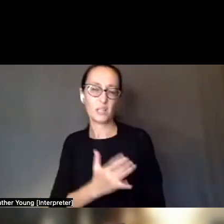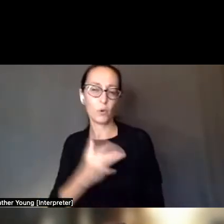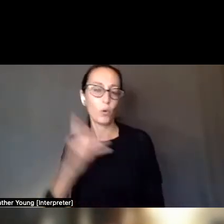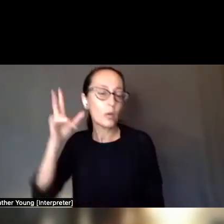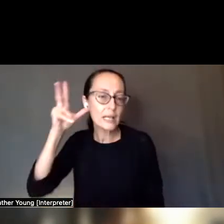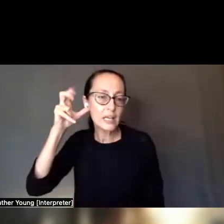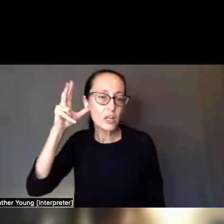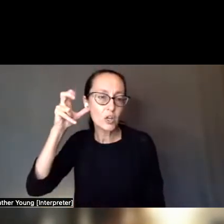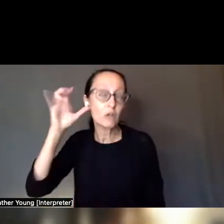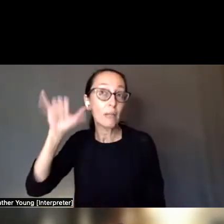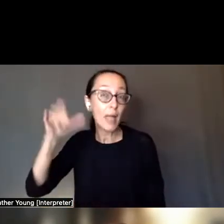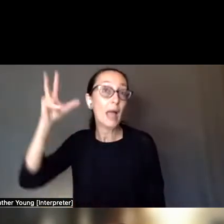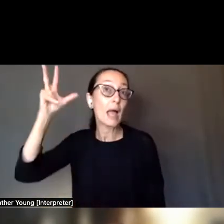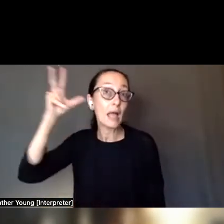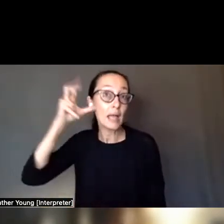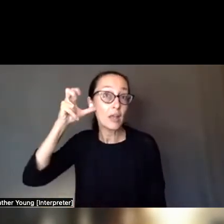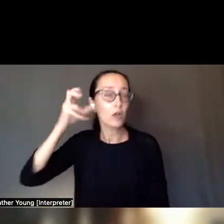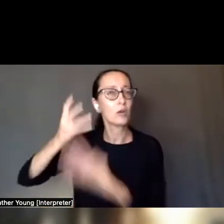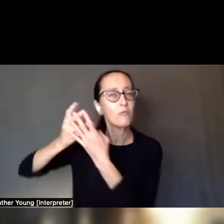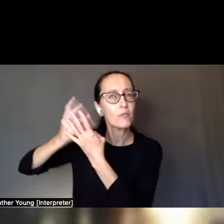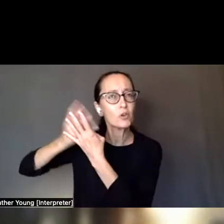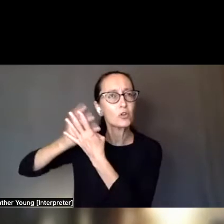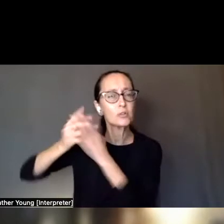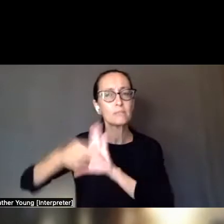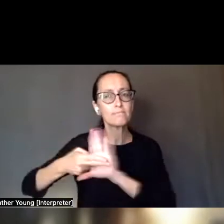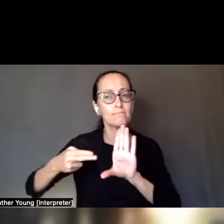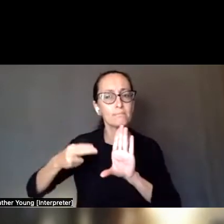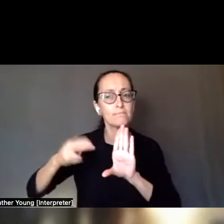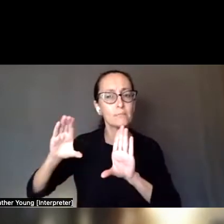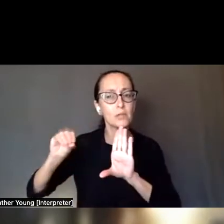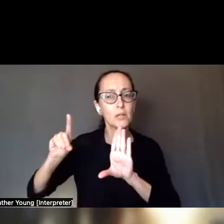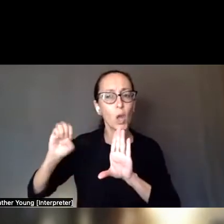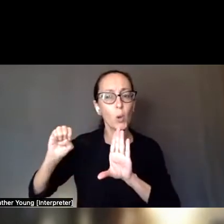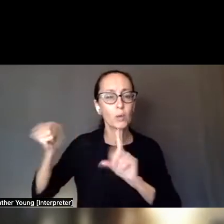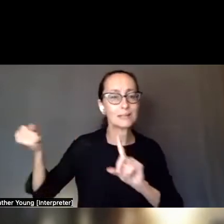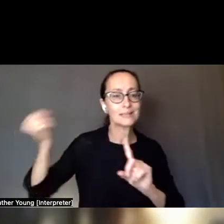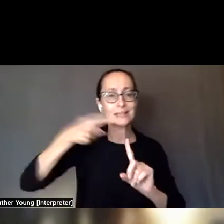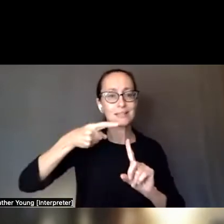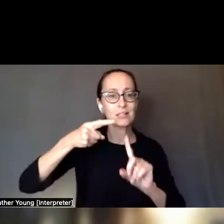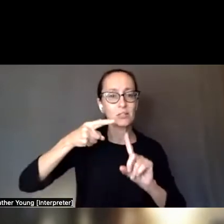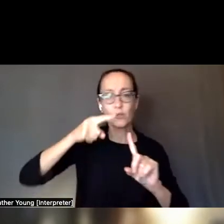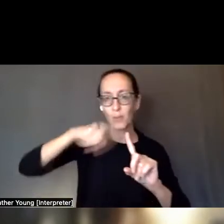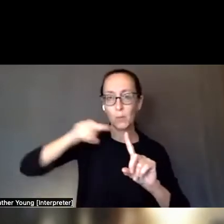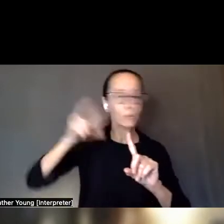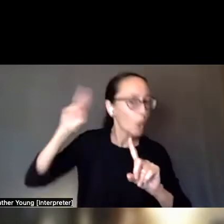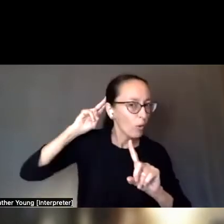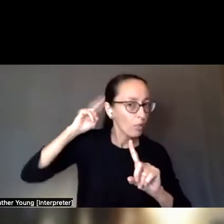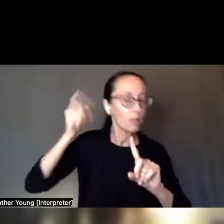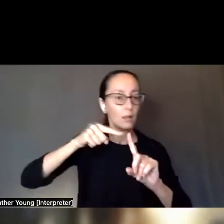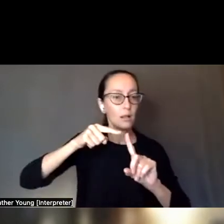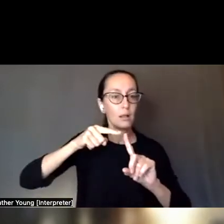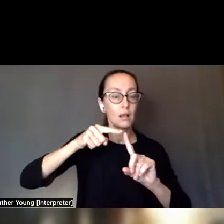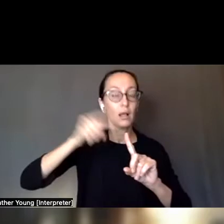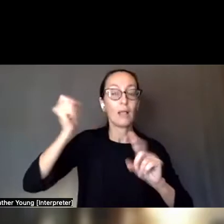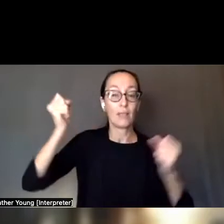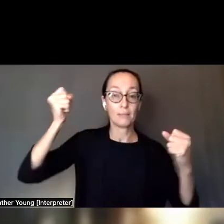and filters it and codes that signal and sends it to the coil here. And then that signal is sent across